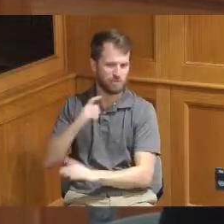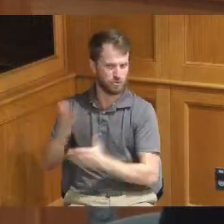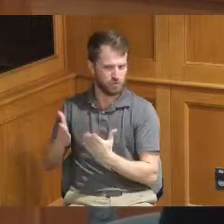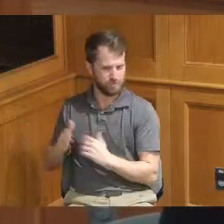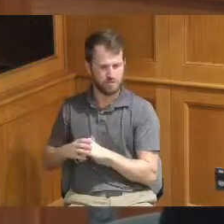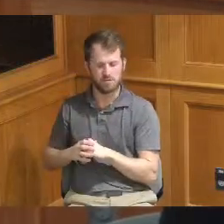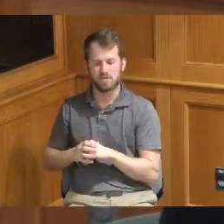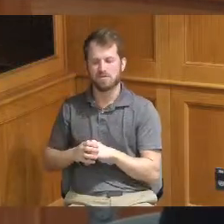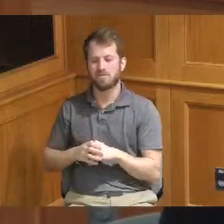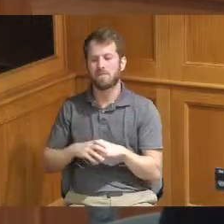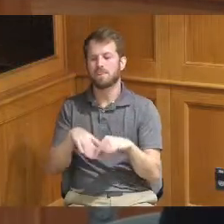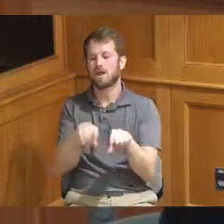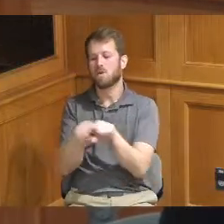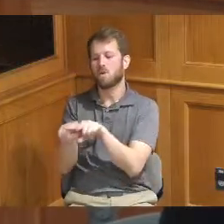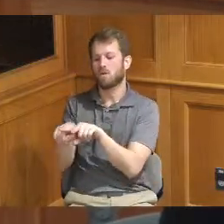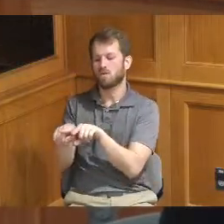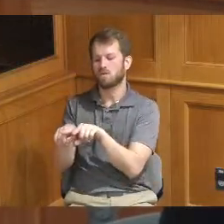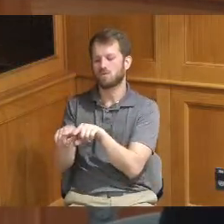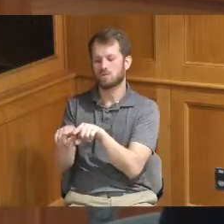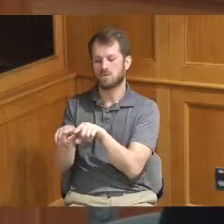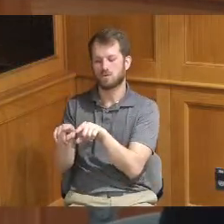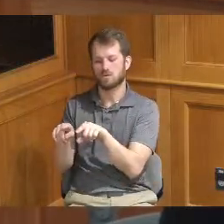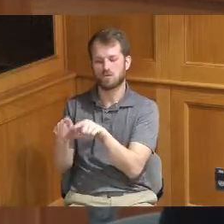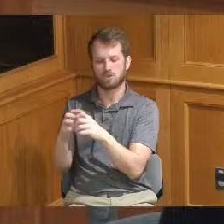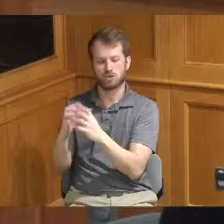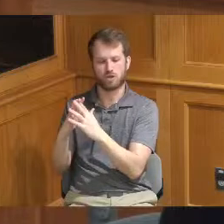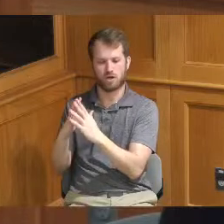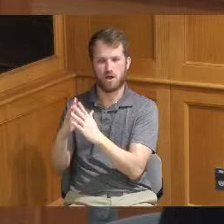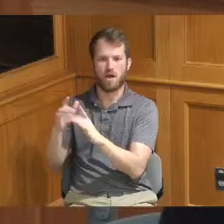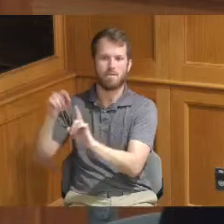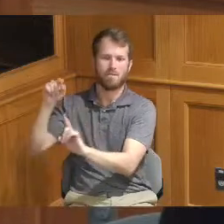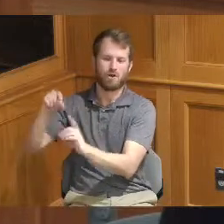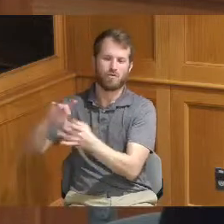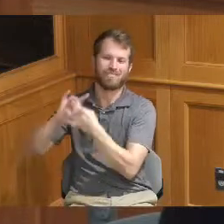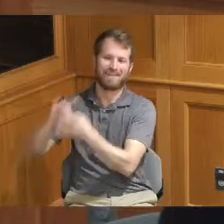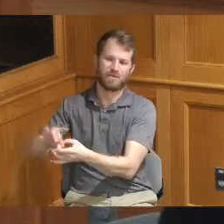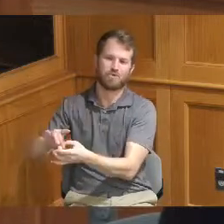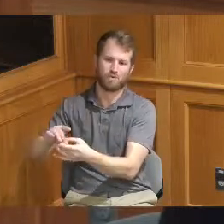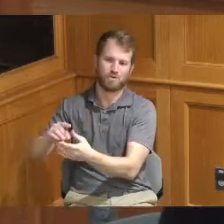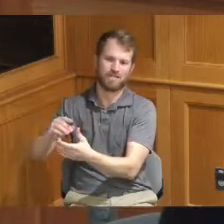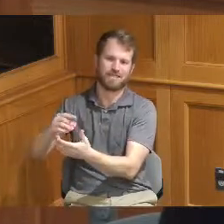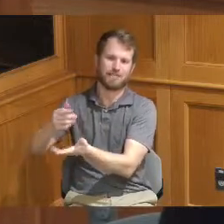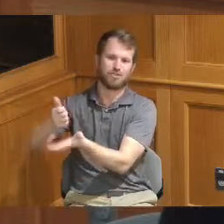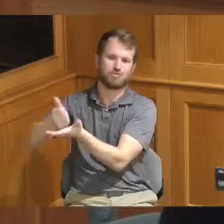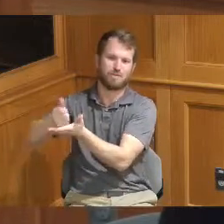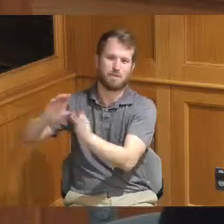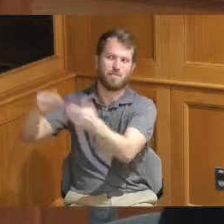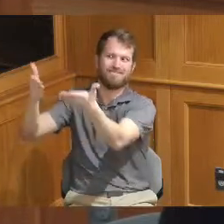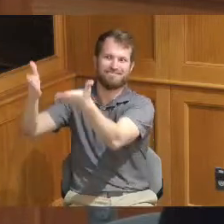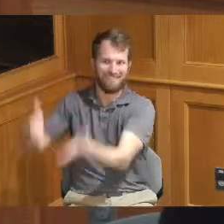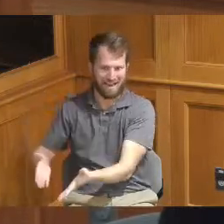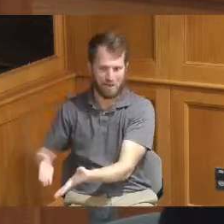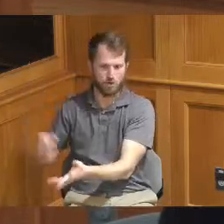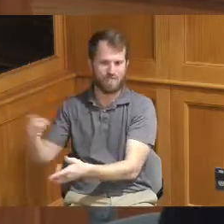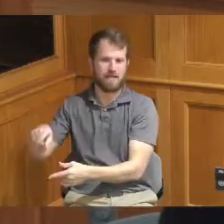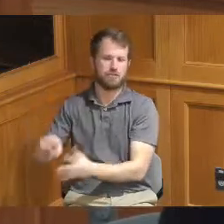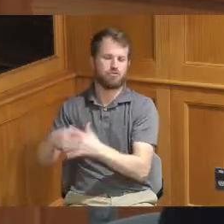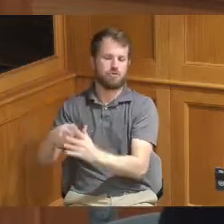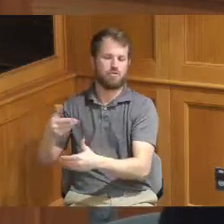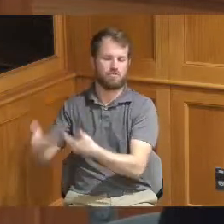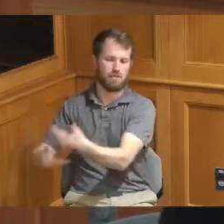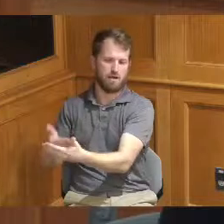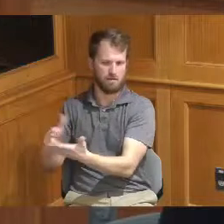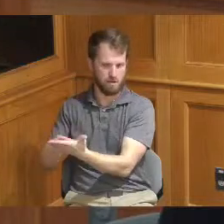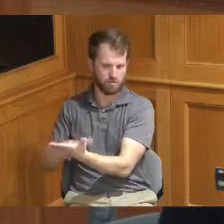as startup costs related to the treatment provider at the Care Pods as they get started with that contract, which should be coming to the